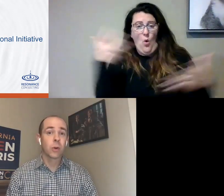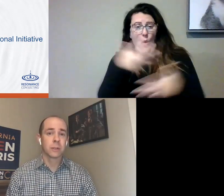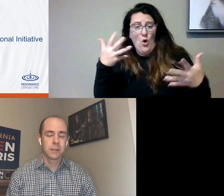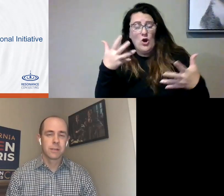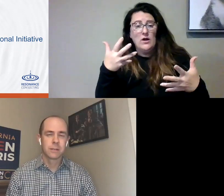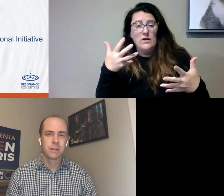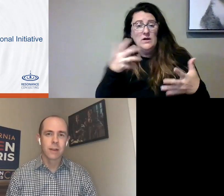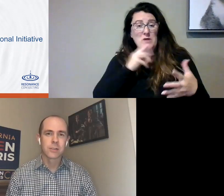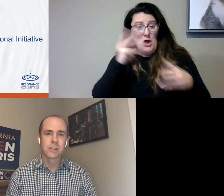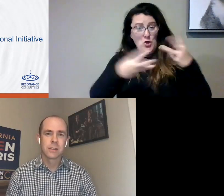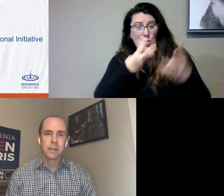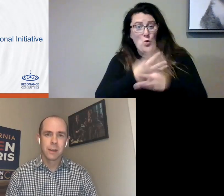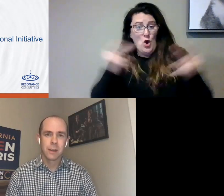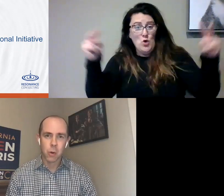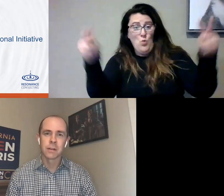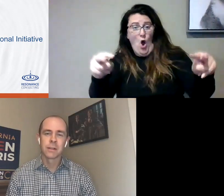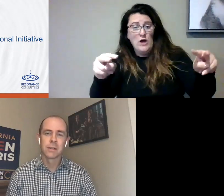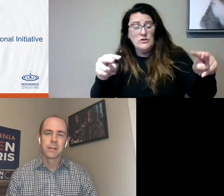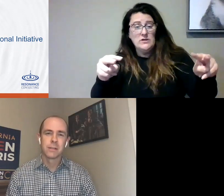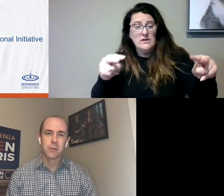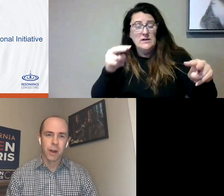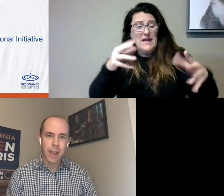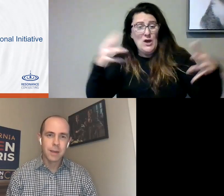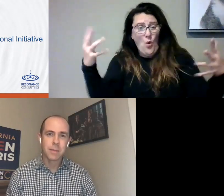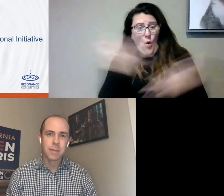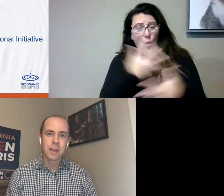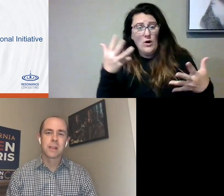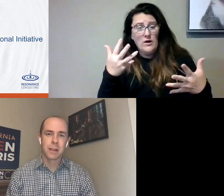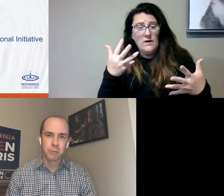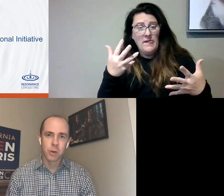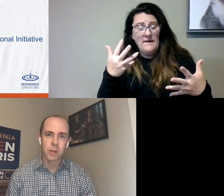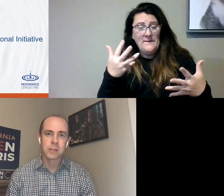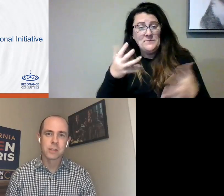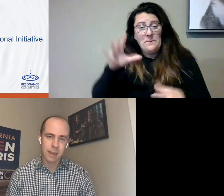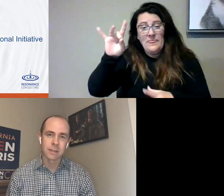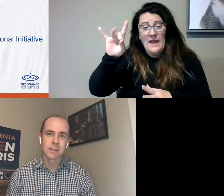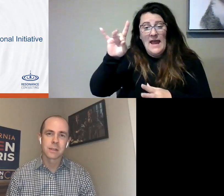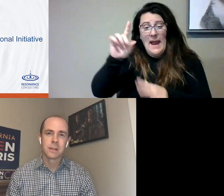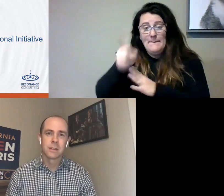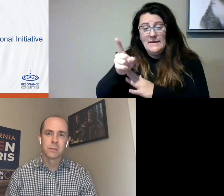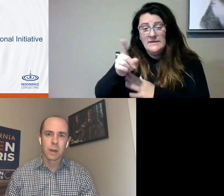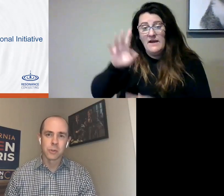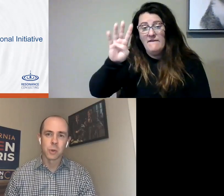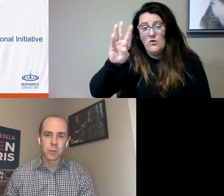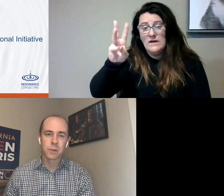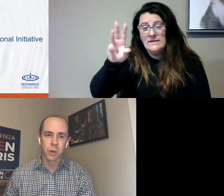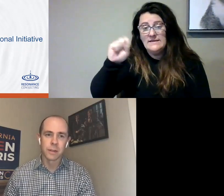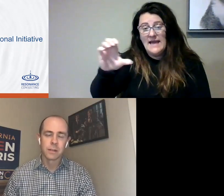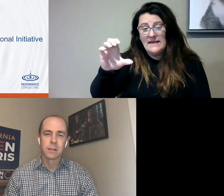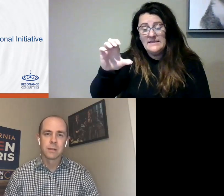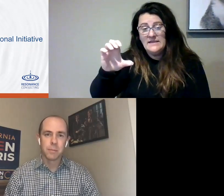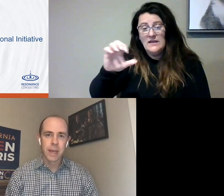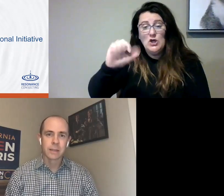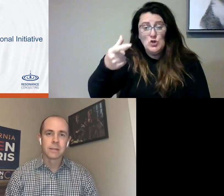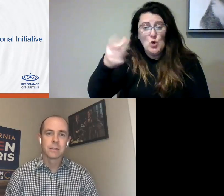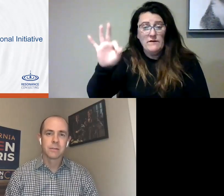the world watched in horror for 8 minutes and 46 seconds while George